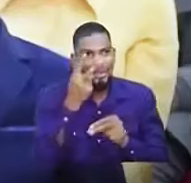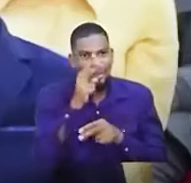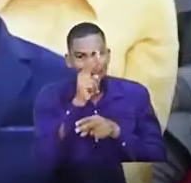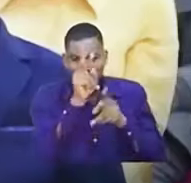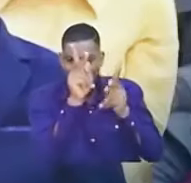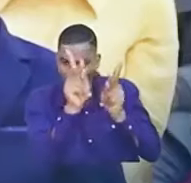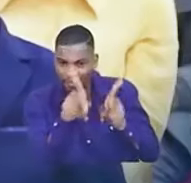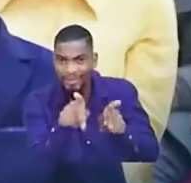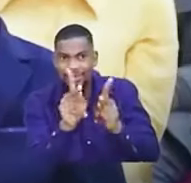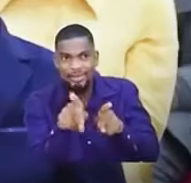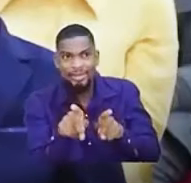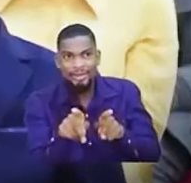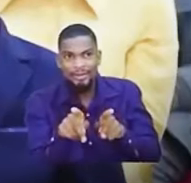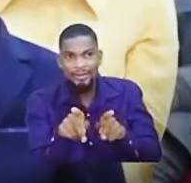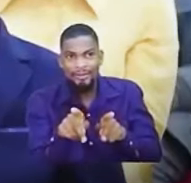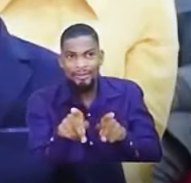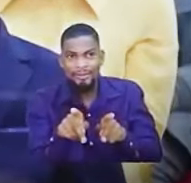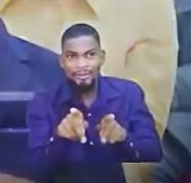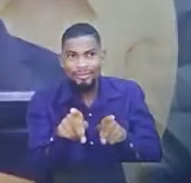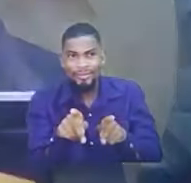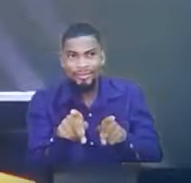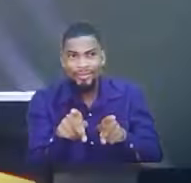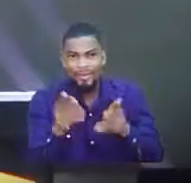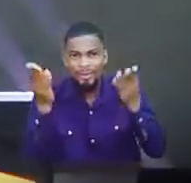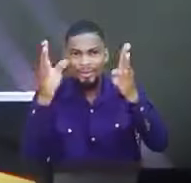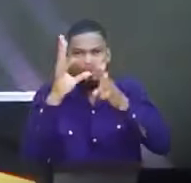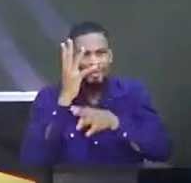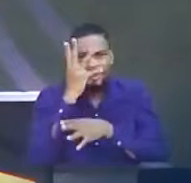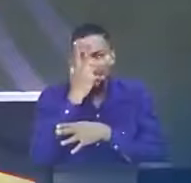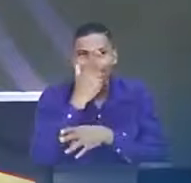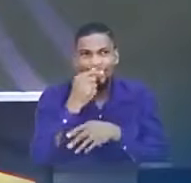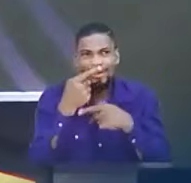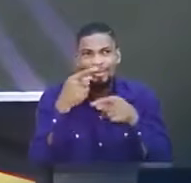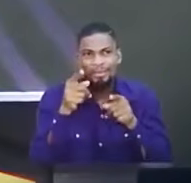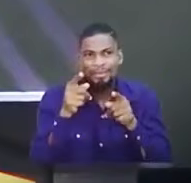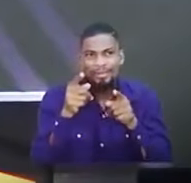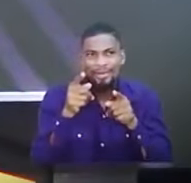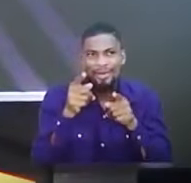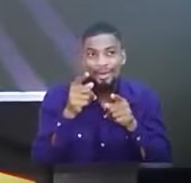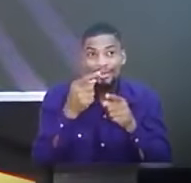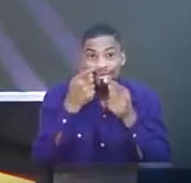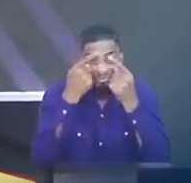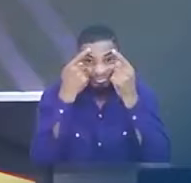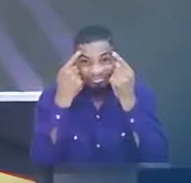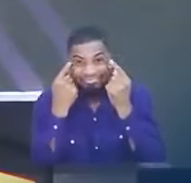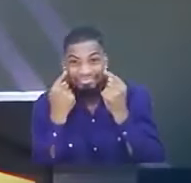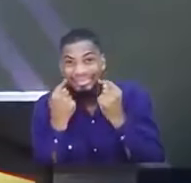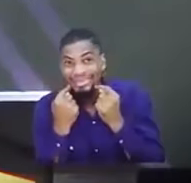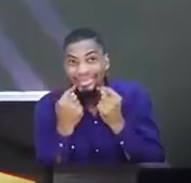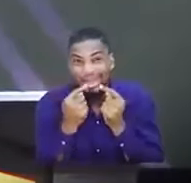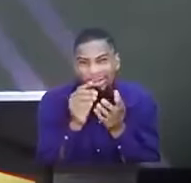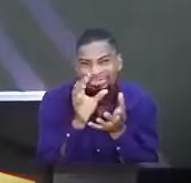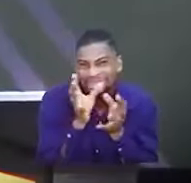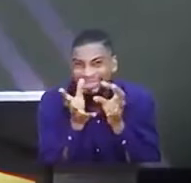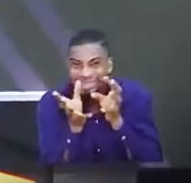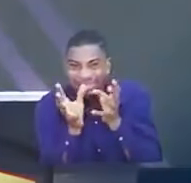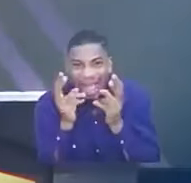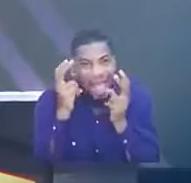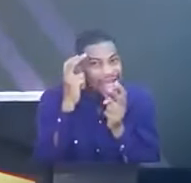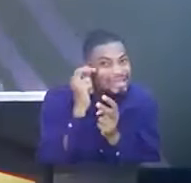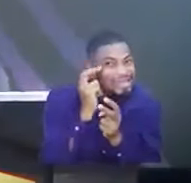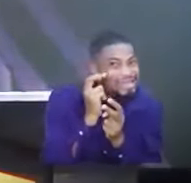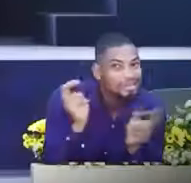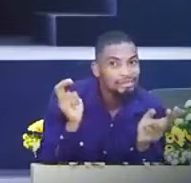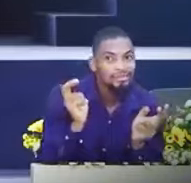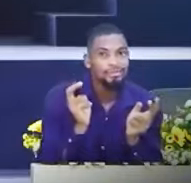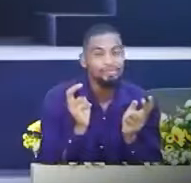being, the form is so beautiful, but the person is facially akakakra. And when we were